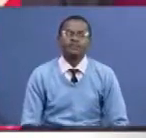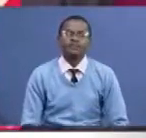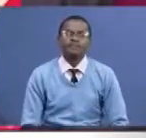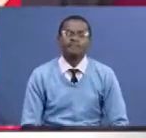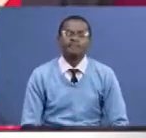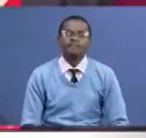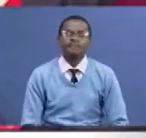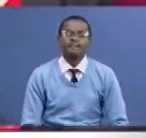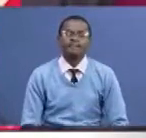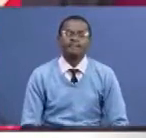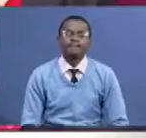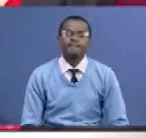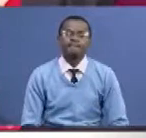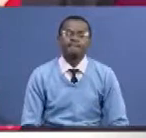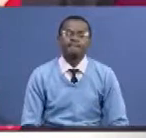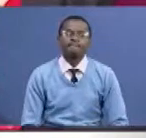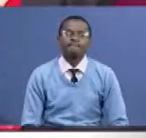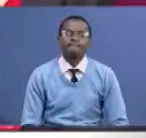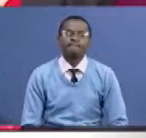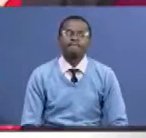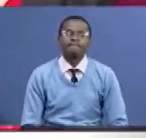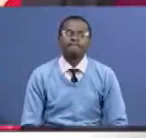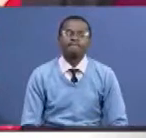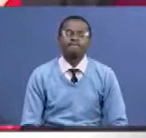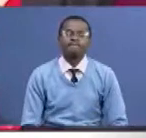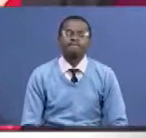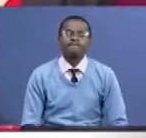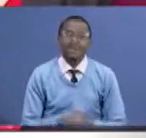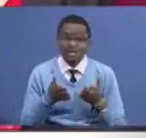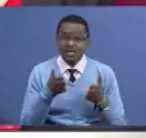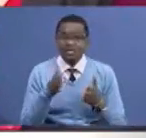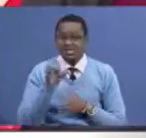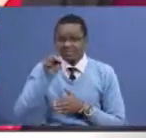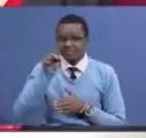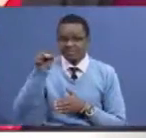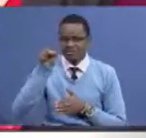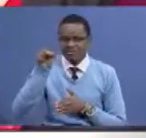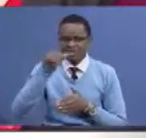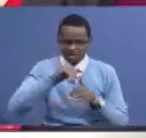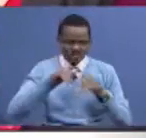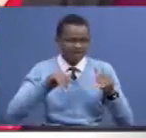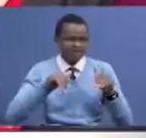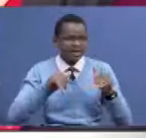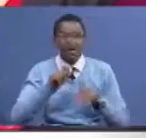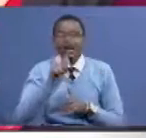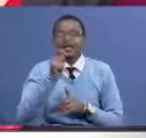Muombe nchi yetu ili hii siasa ambayo imegawanya